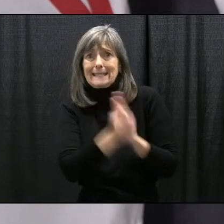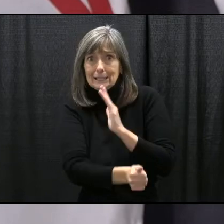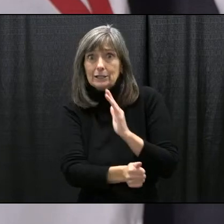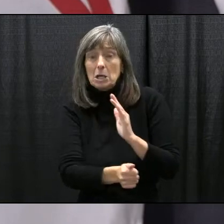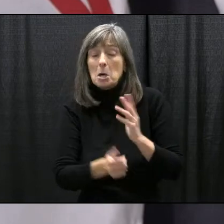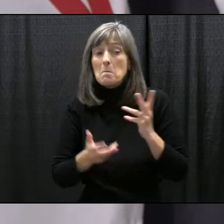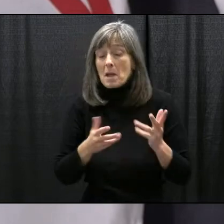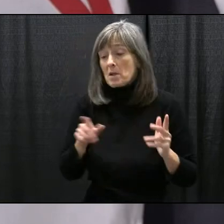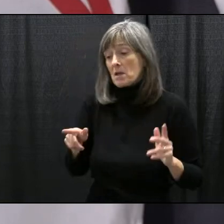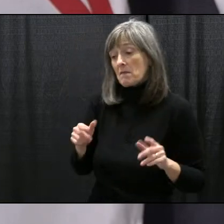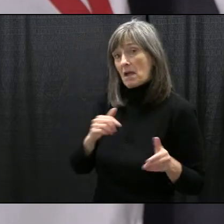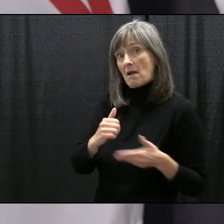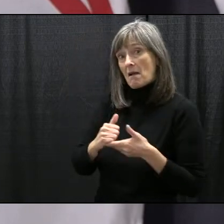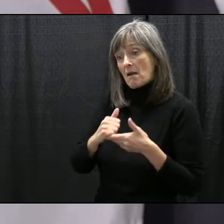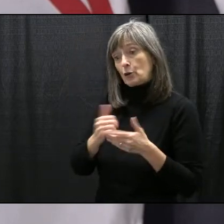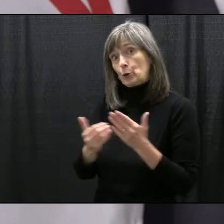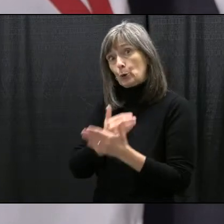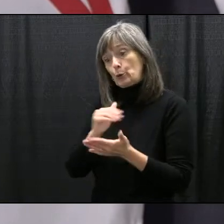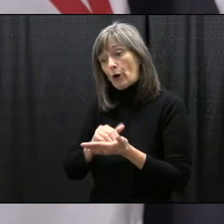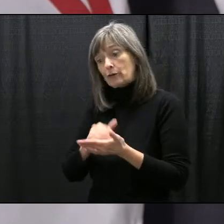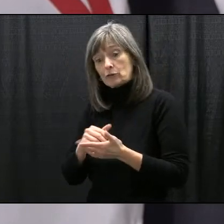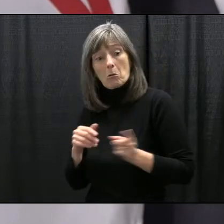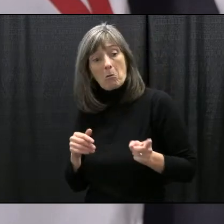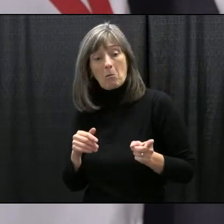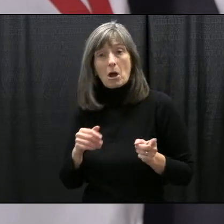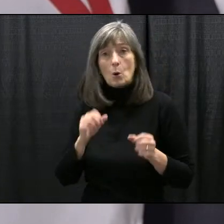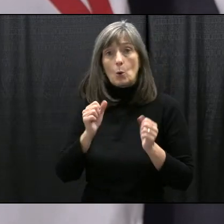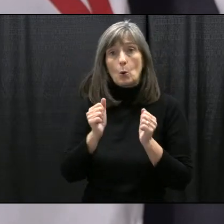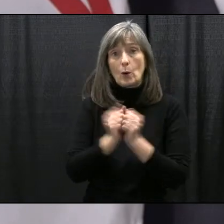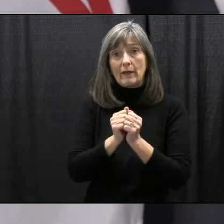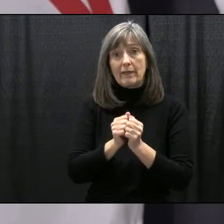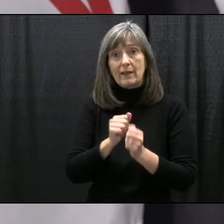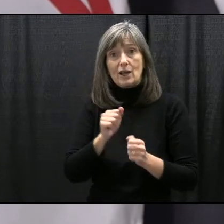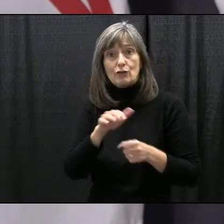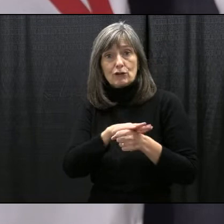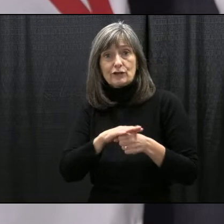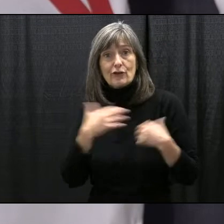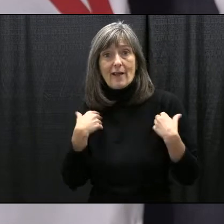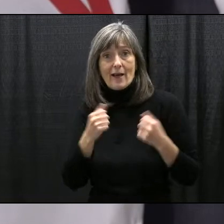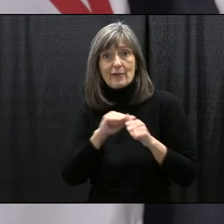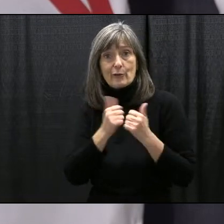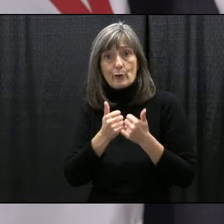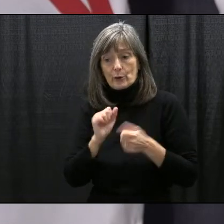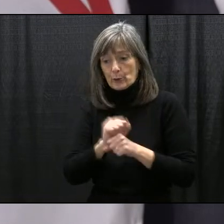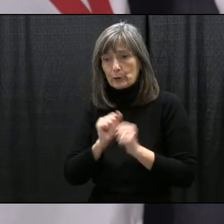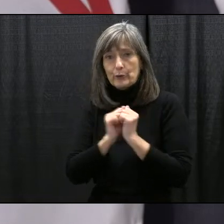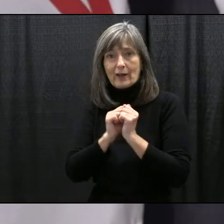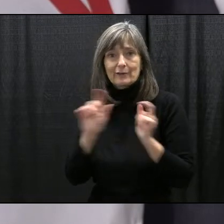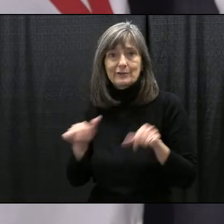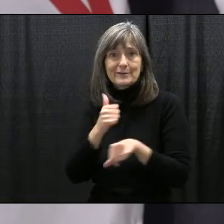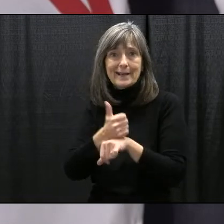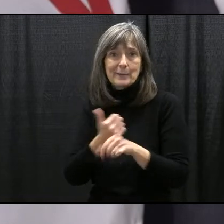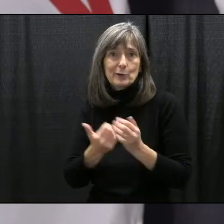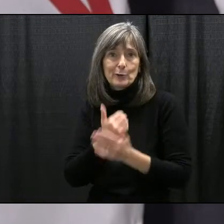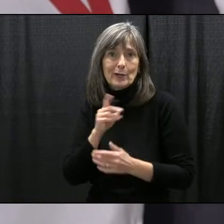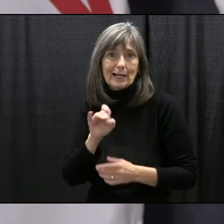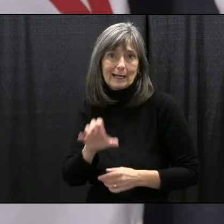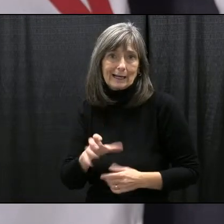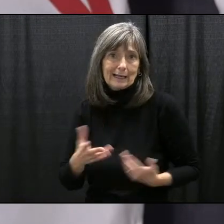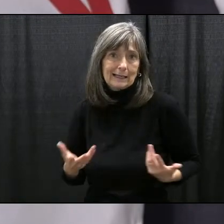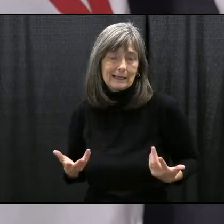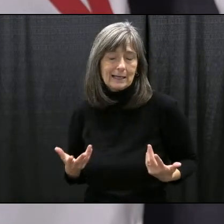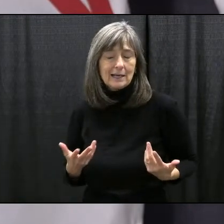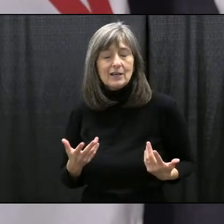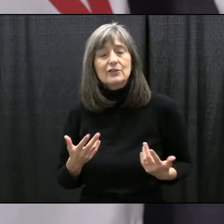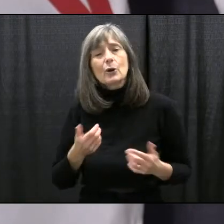where we could look at. Again, everybody's got a role to play, and the challenge with these situations is you've got to